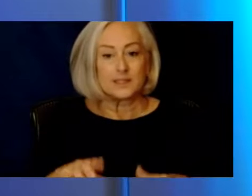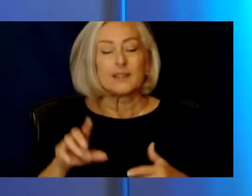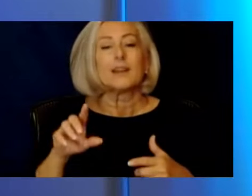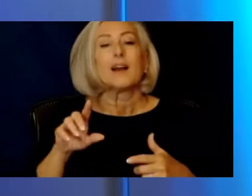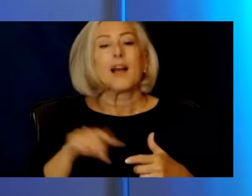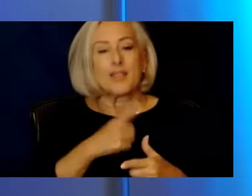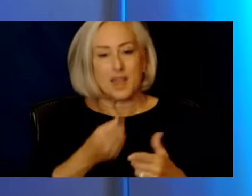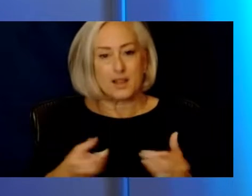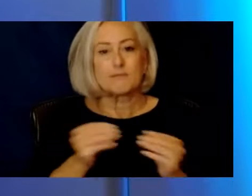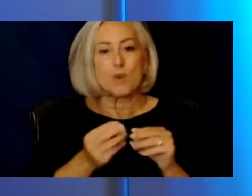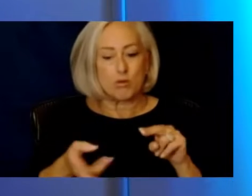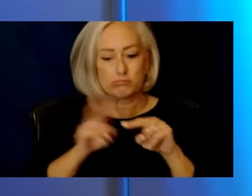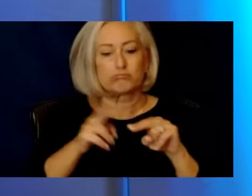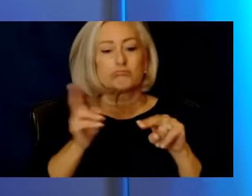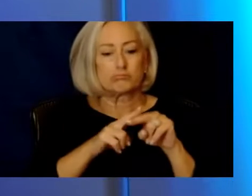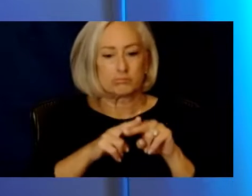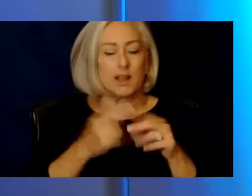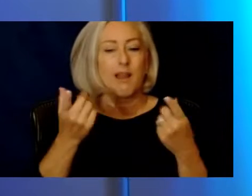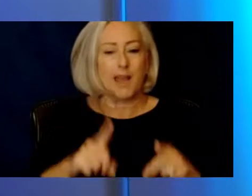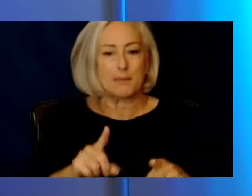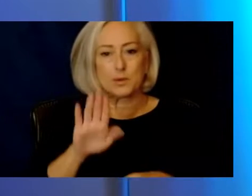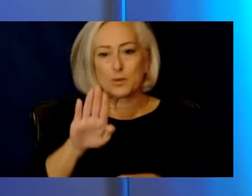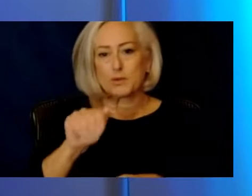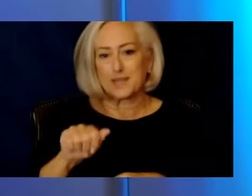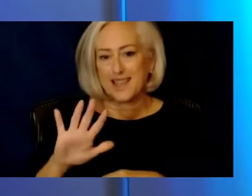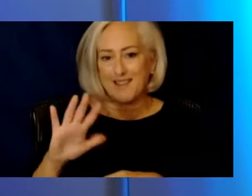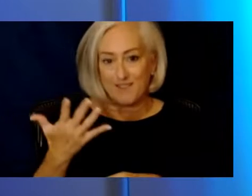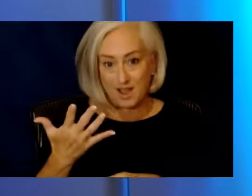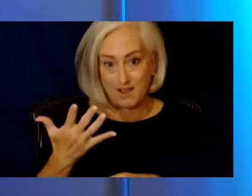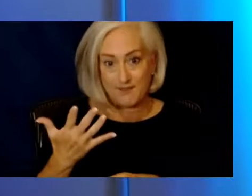result of BA5. So our numbers are quite high